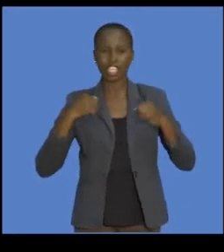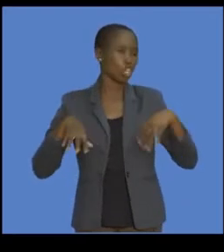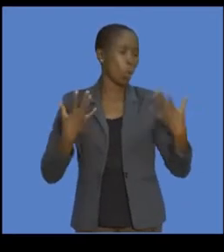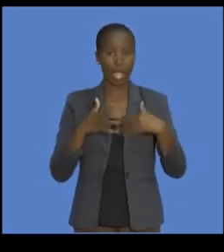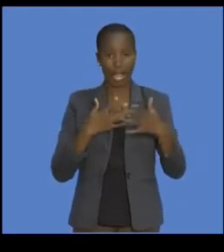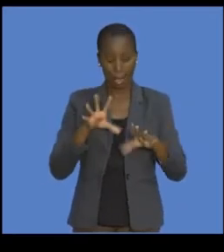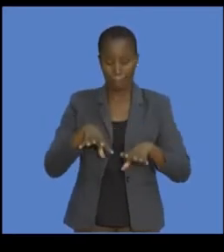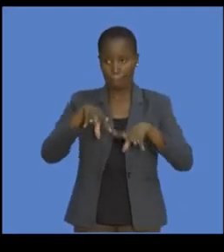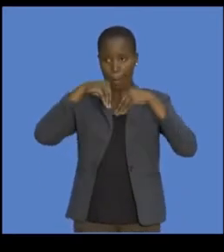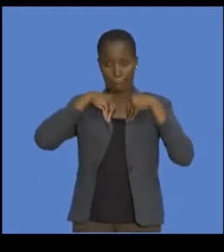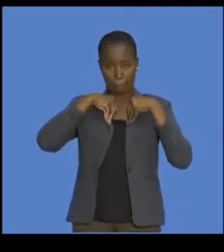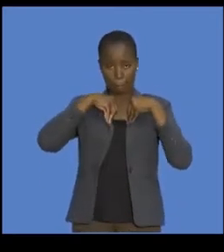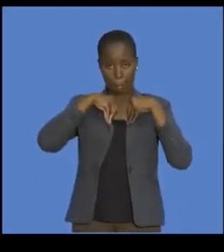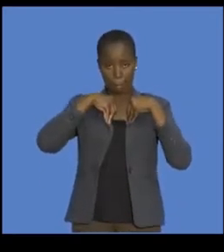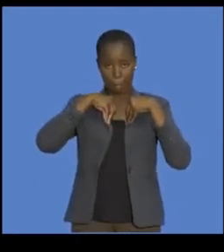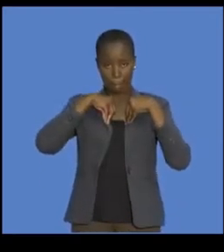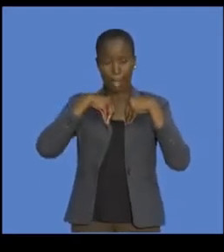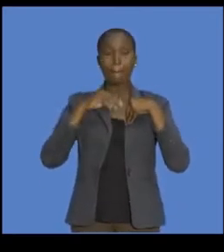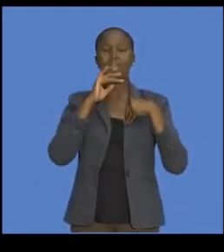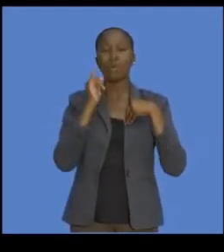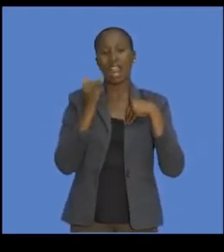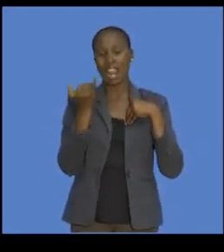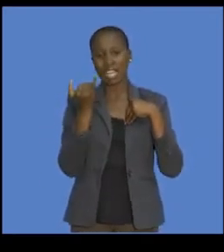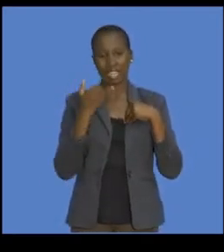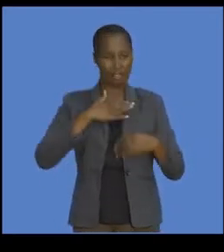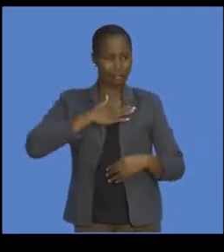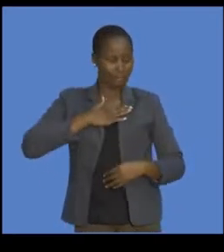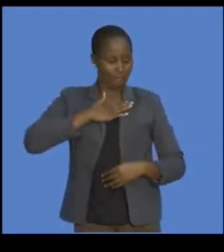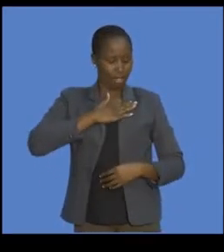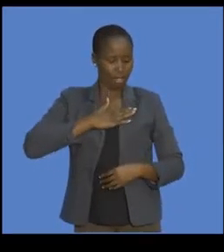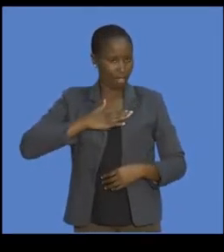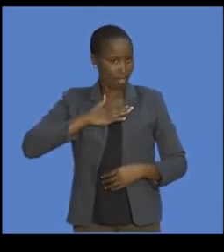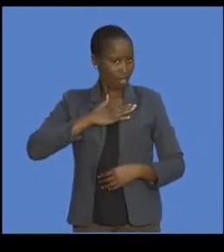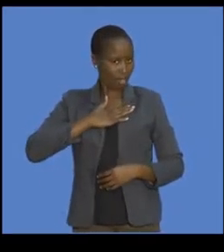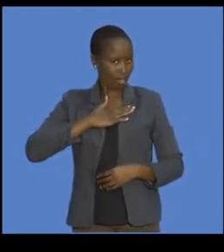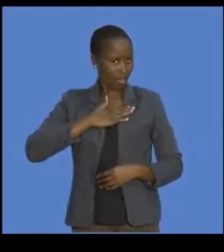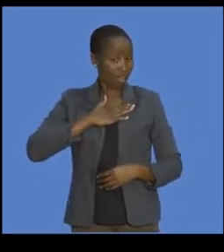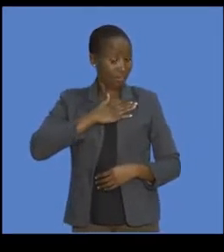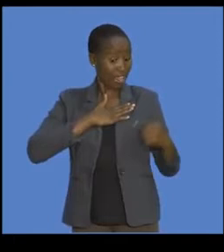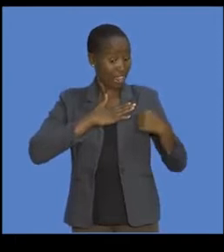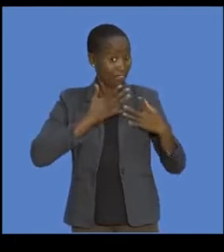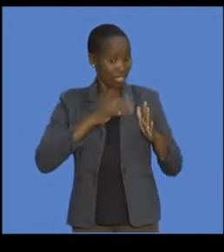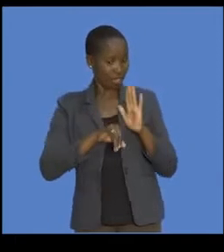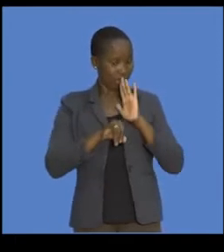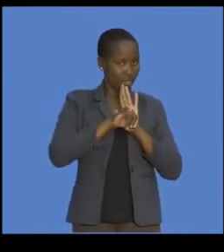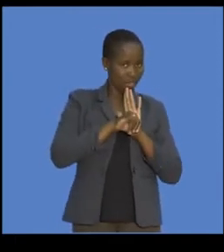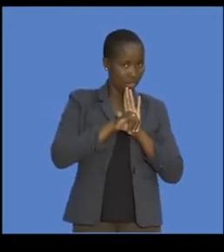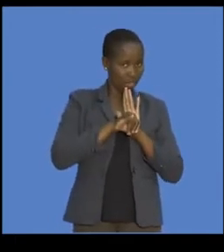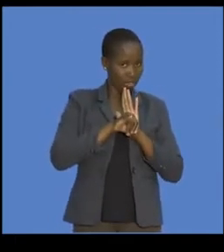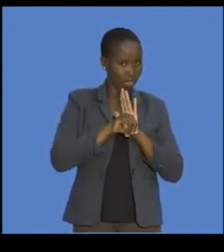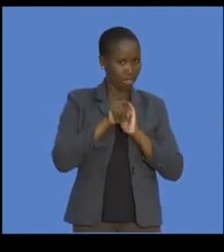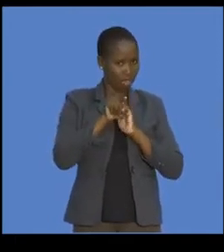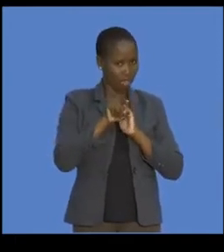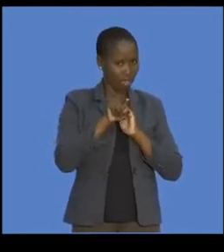is a sensor or a receptor that senses or identifies a unit of